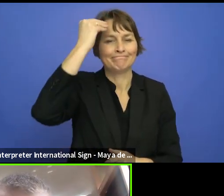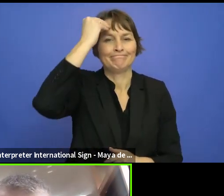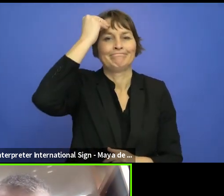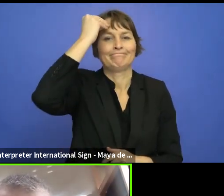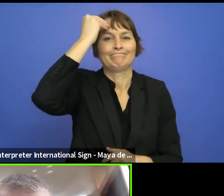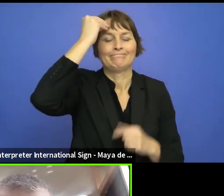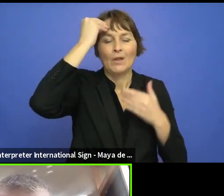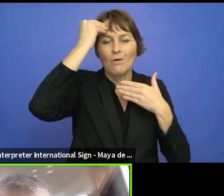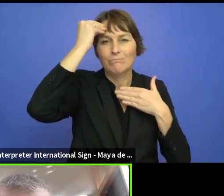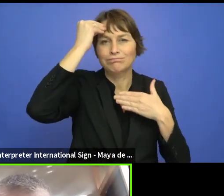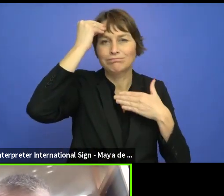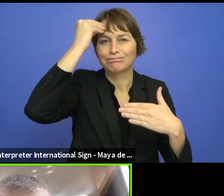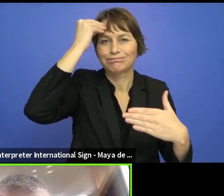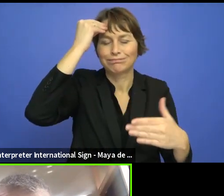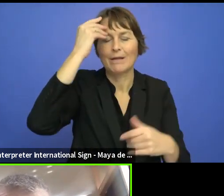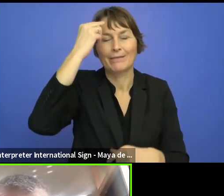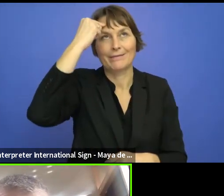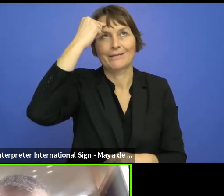time. And so